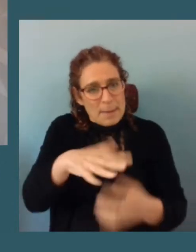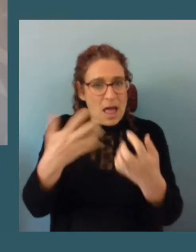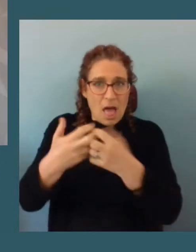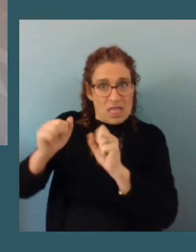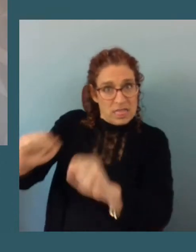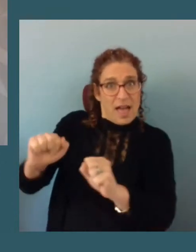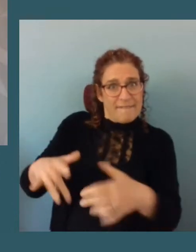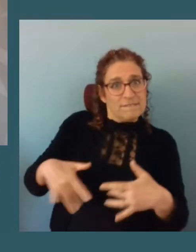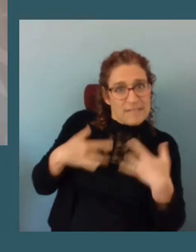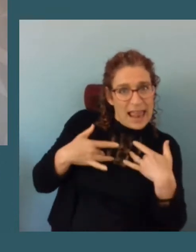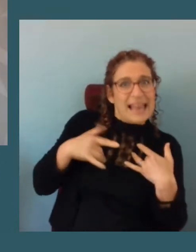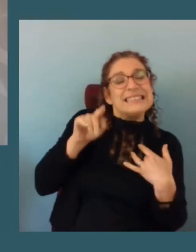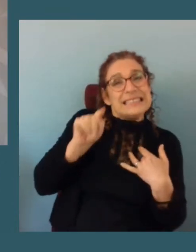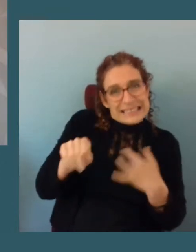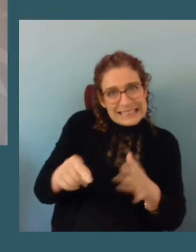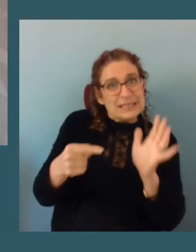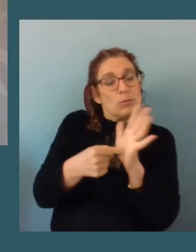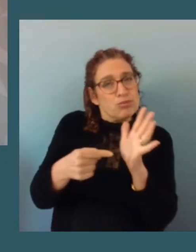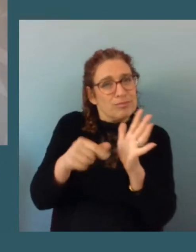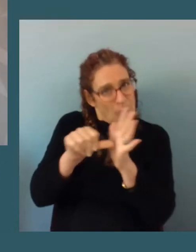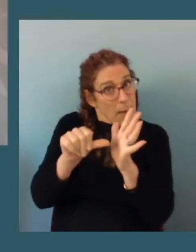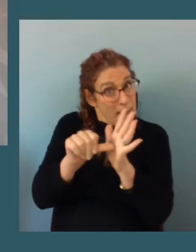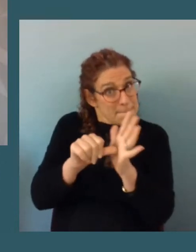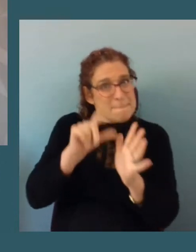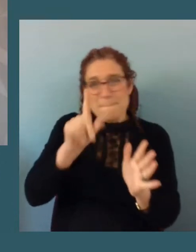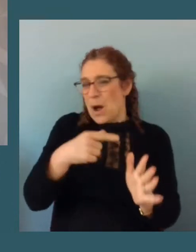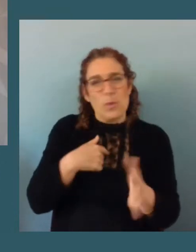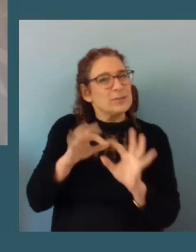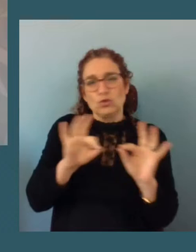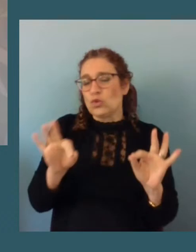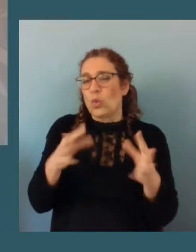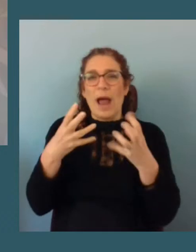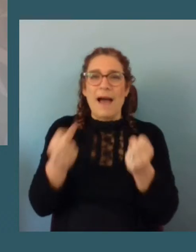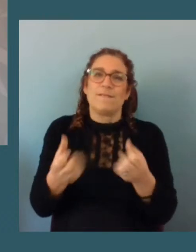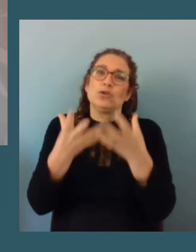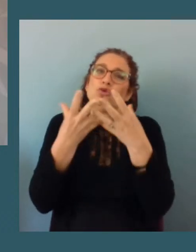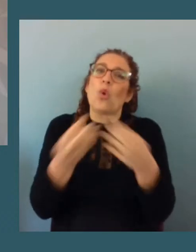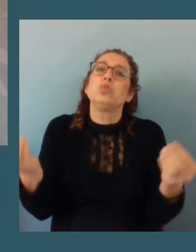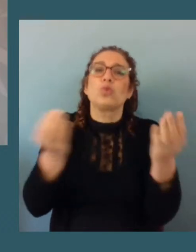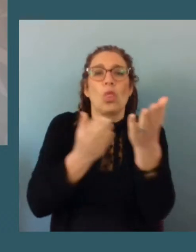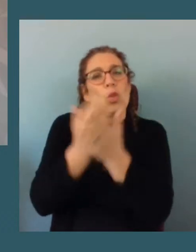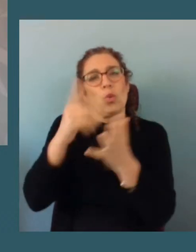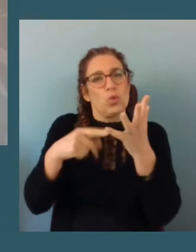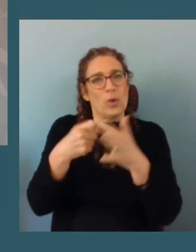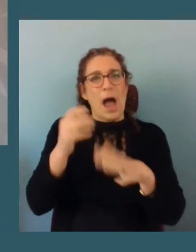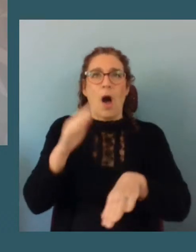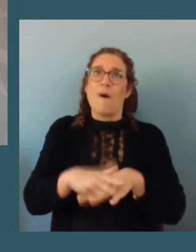is a problem, and we haven't got a solution across the UK on how to address this.